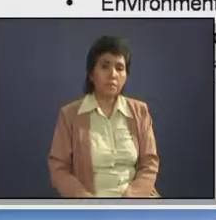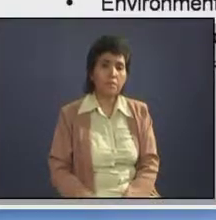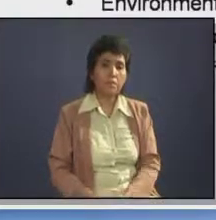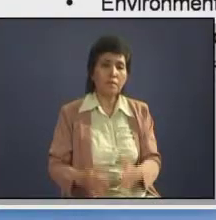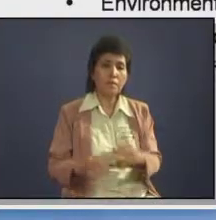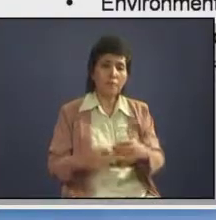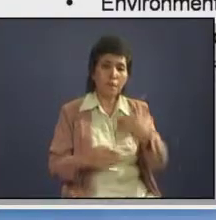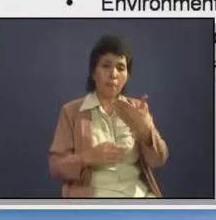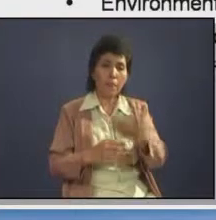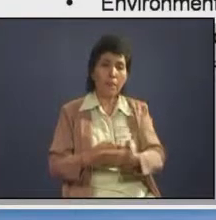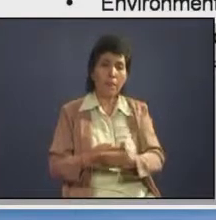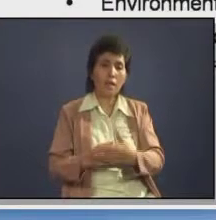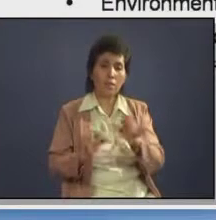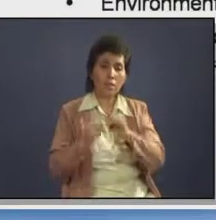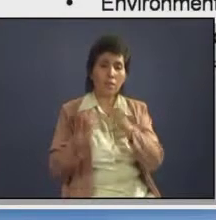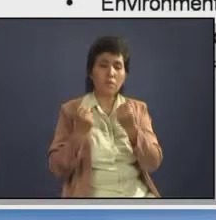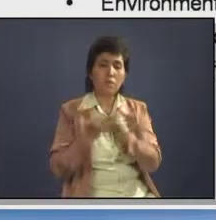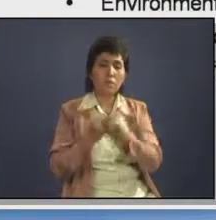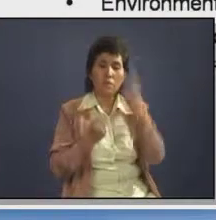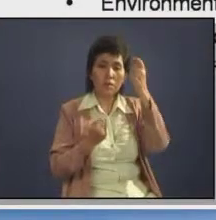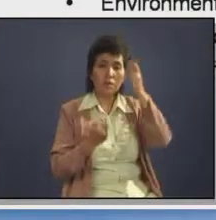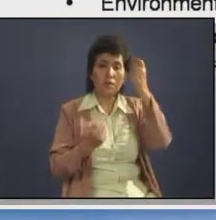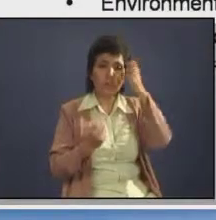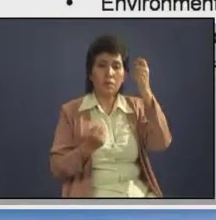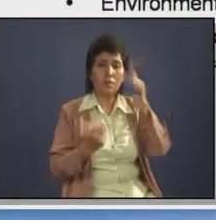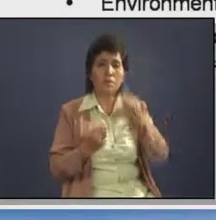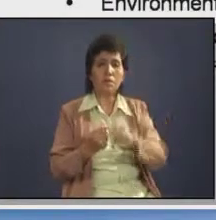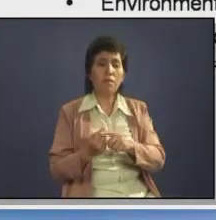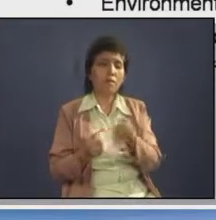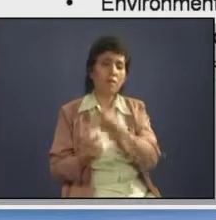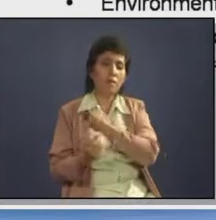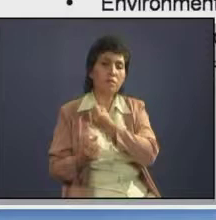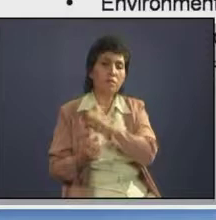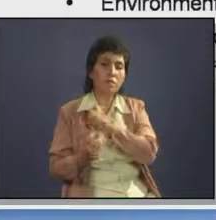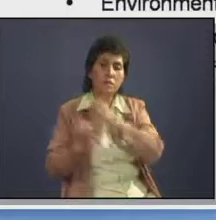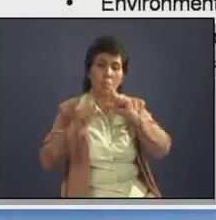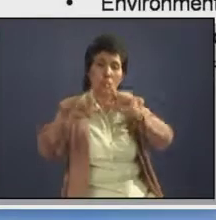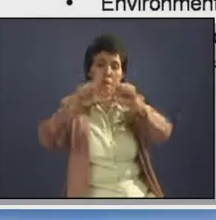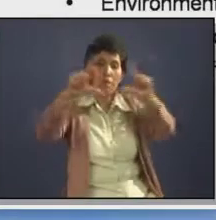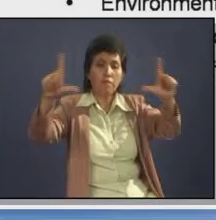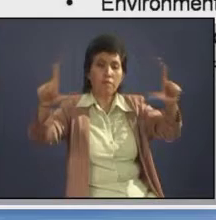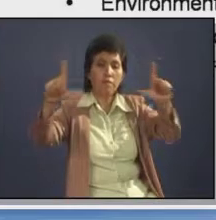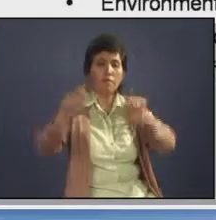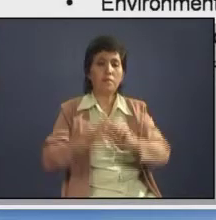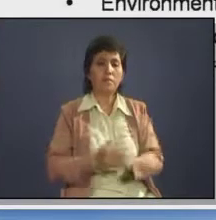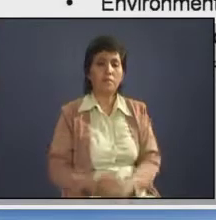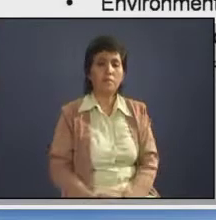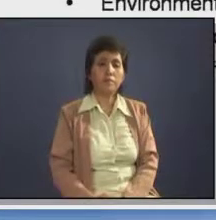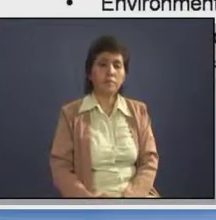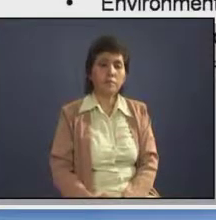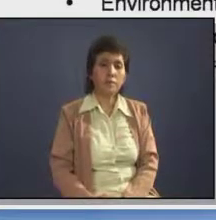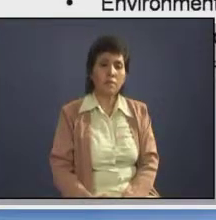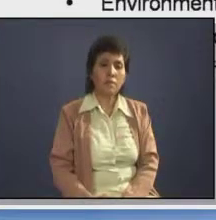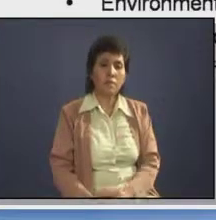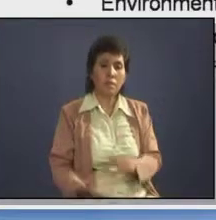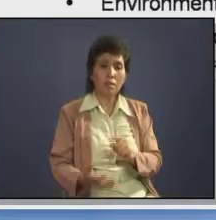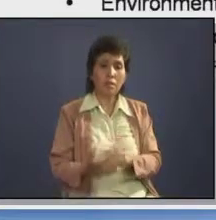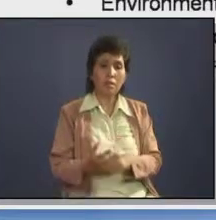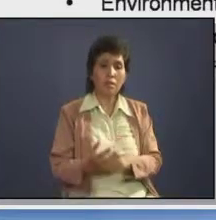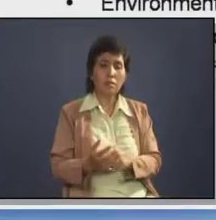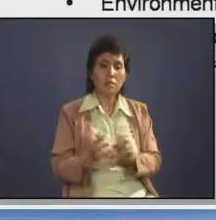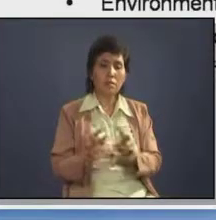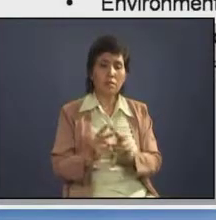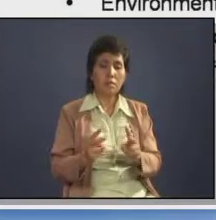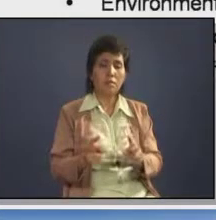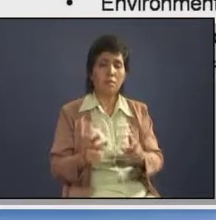Now, next one is social theories of aggression. We have the frustration aggression hypothesis. Okay, just now we have spoken